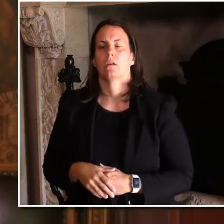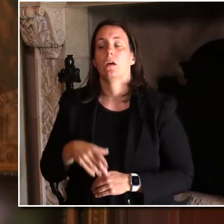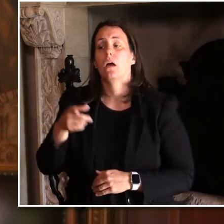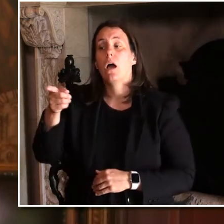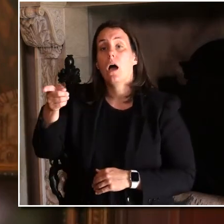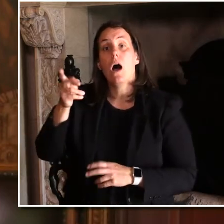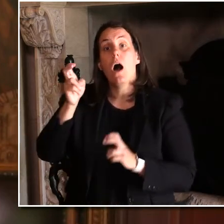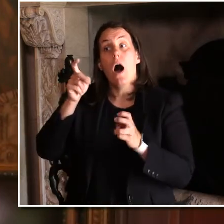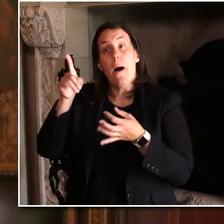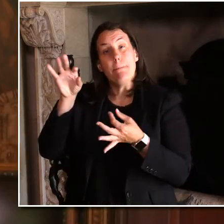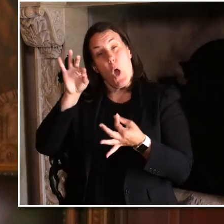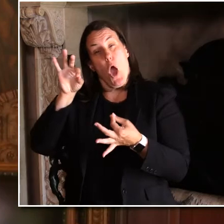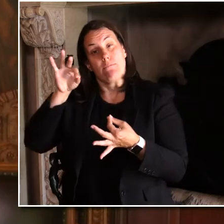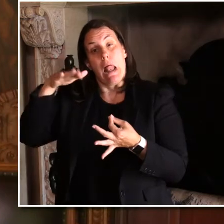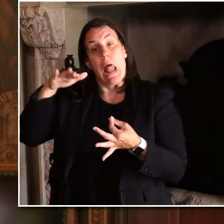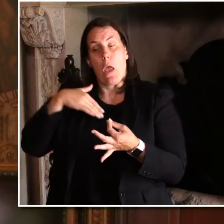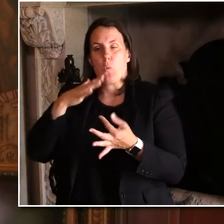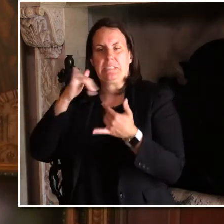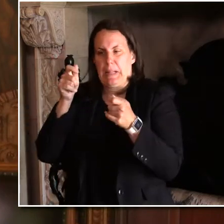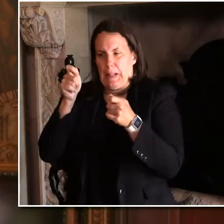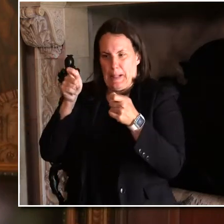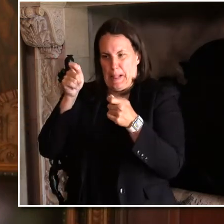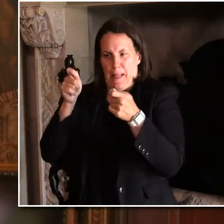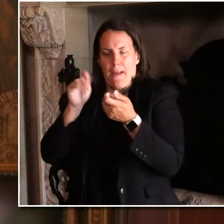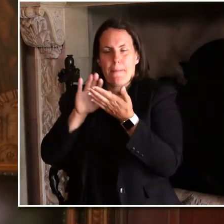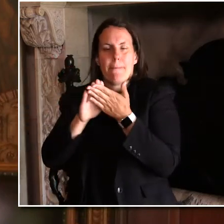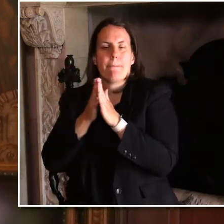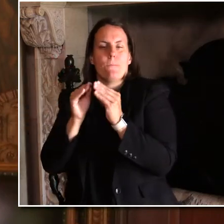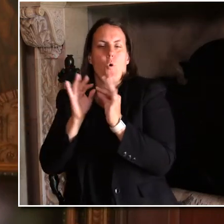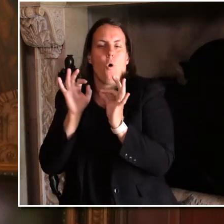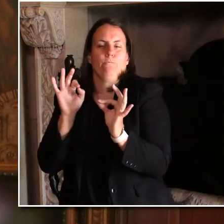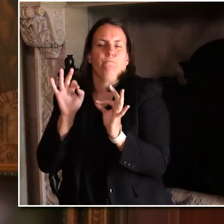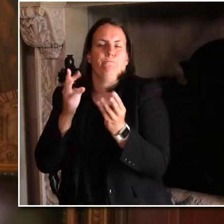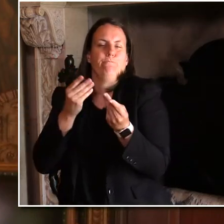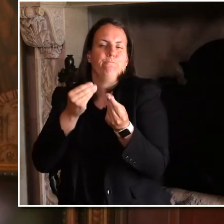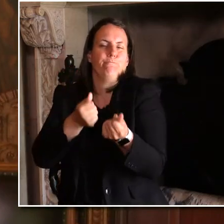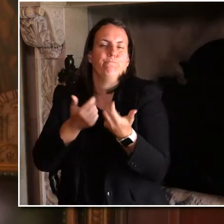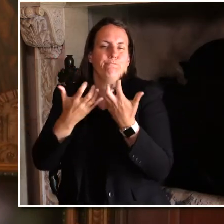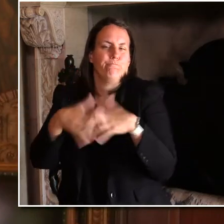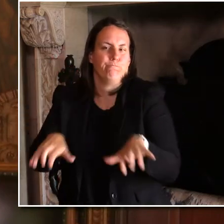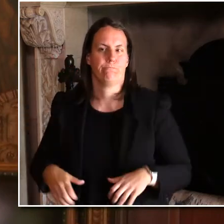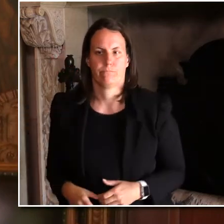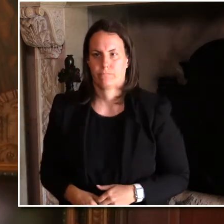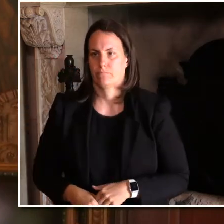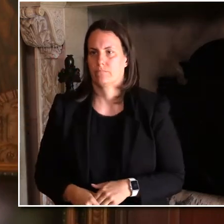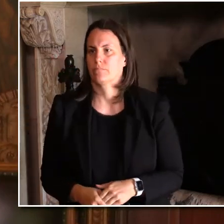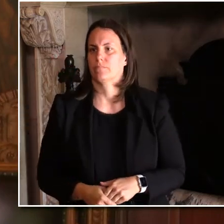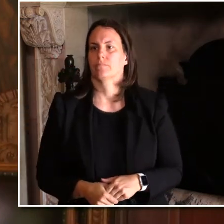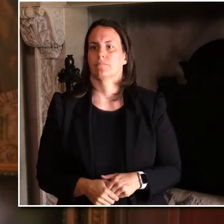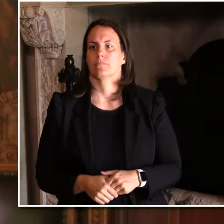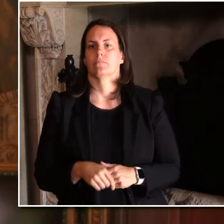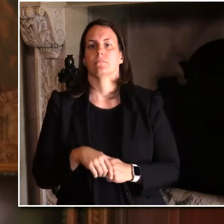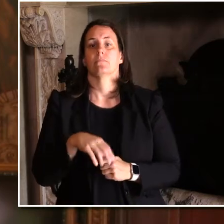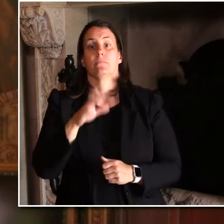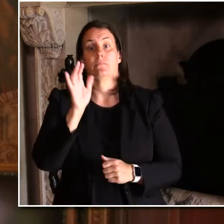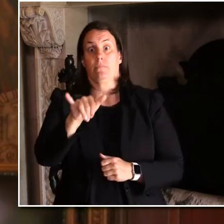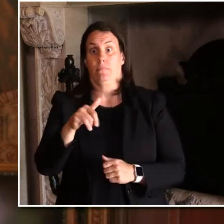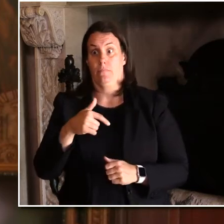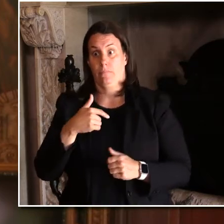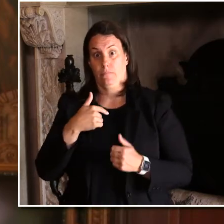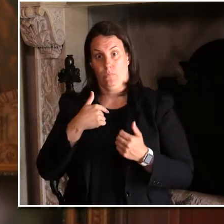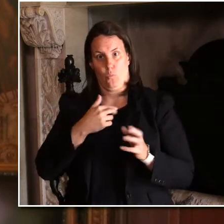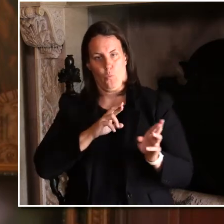in preparation for that is just to build our capacity, to have surge planning for our contact tracing workforce, to make sure that we have enough